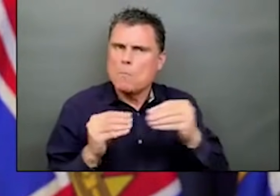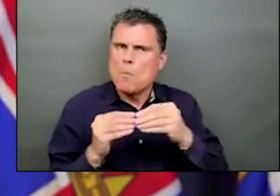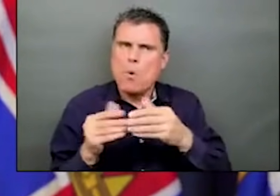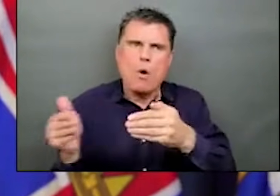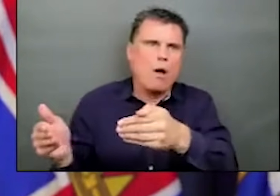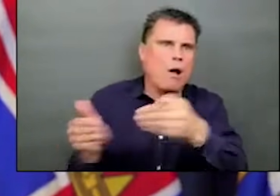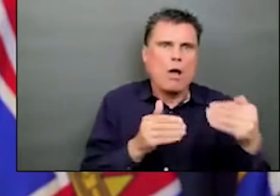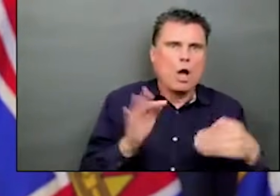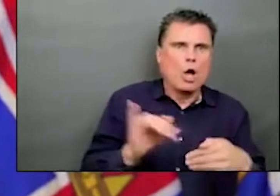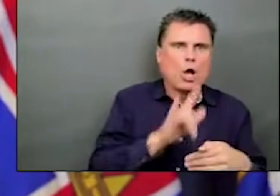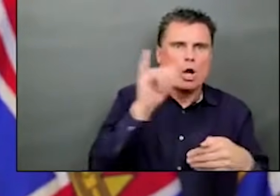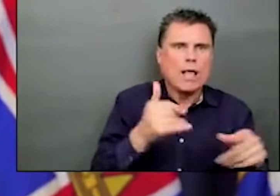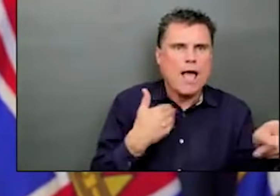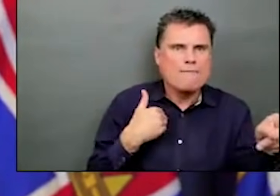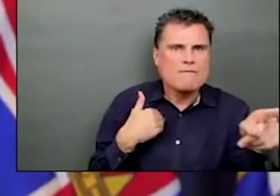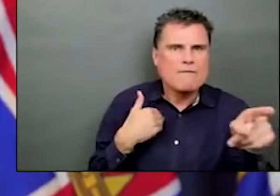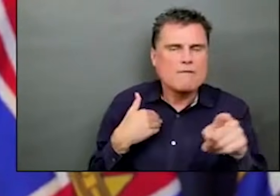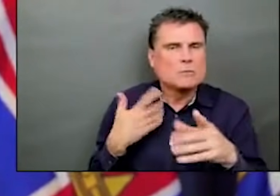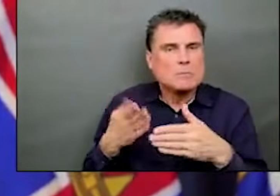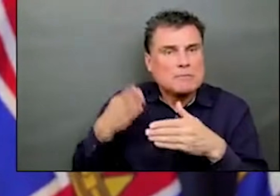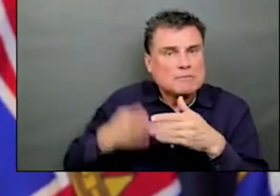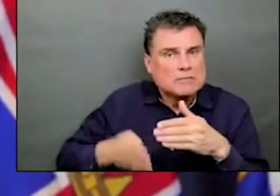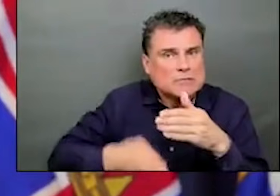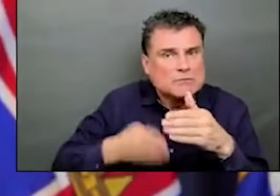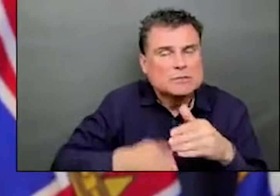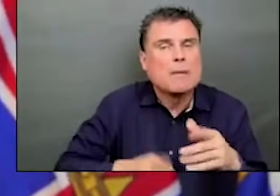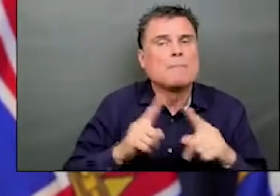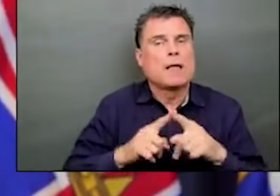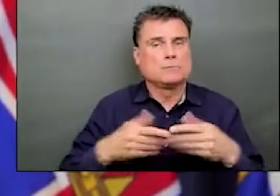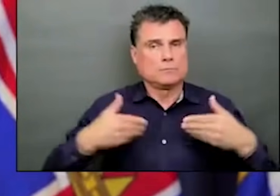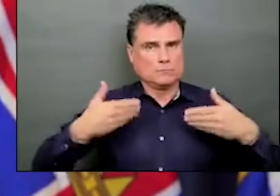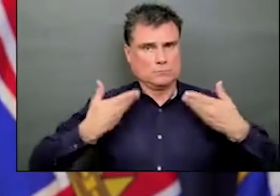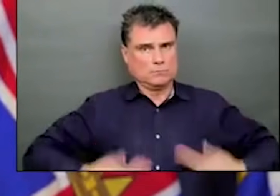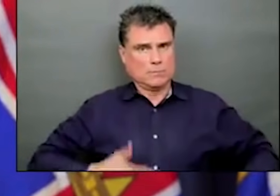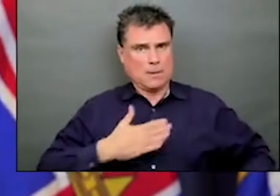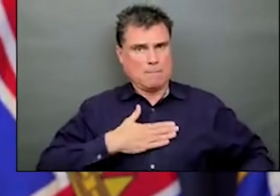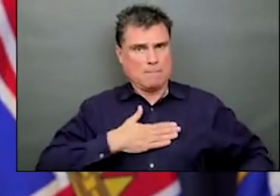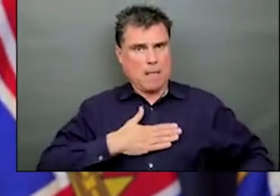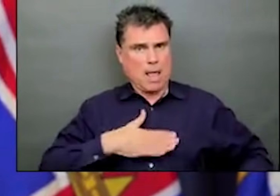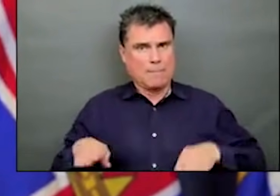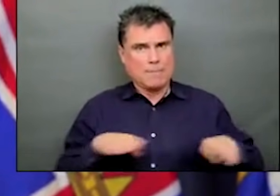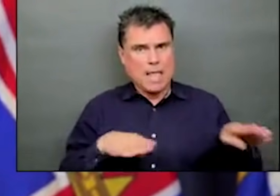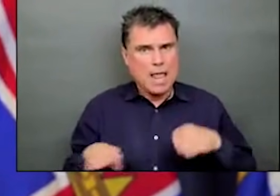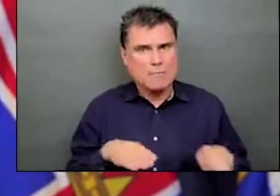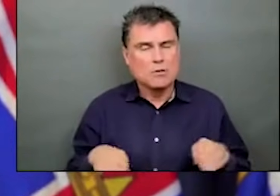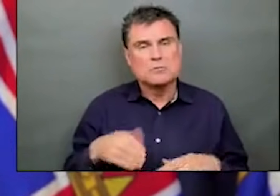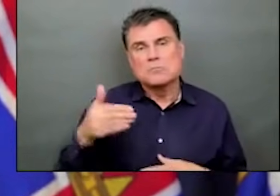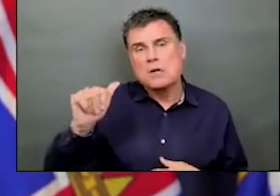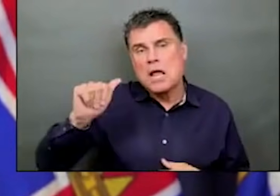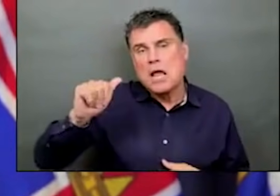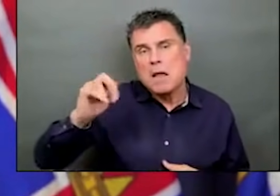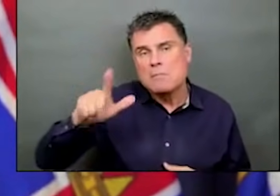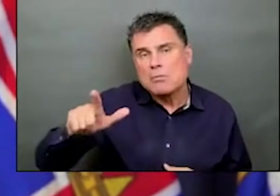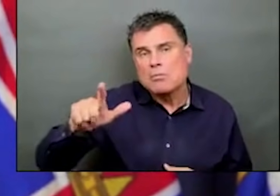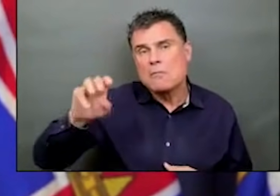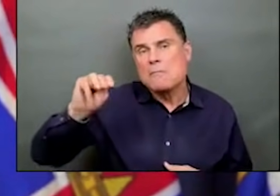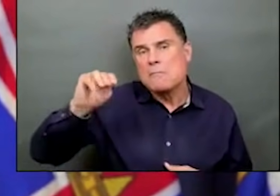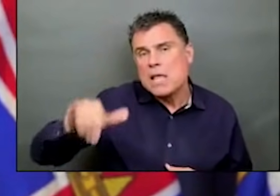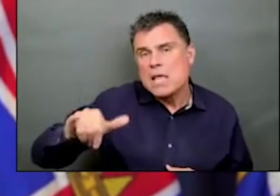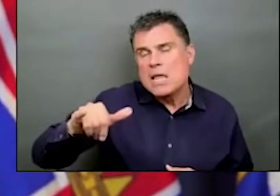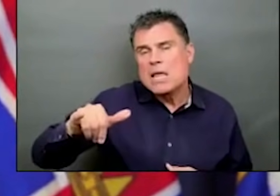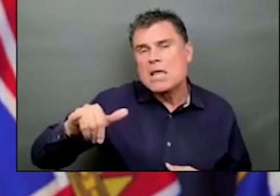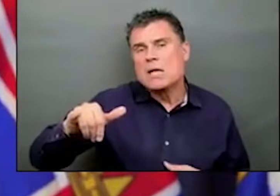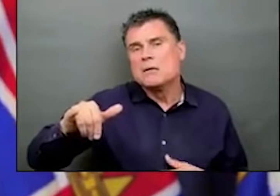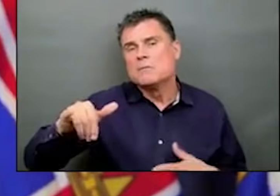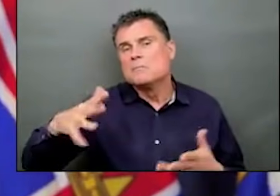at our personal behaviors once we get into late in April, May, when we have most of our seniors over the